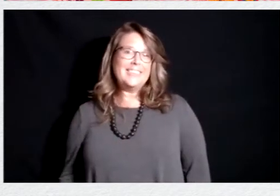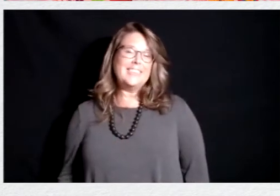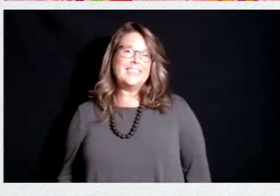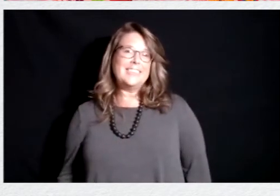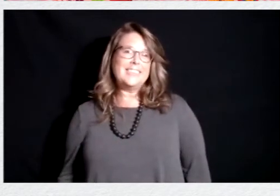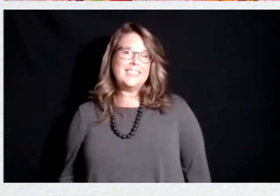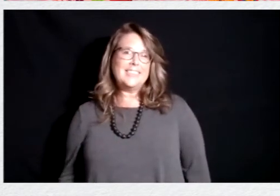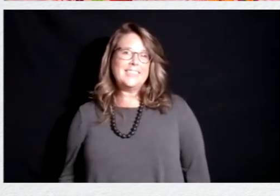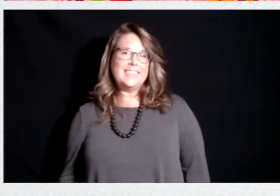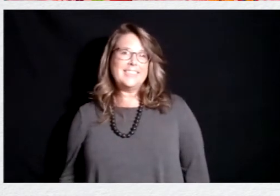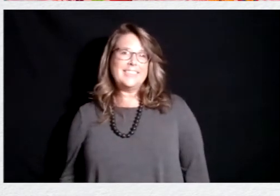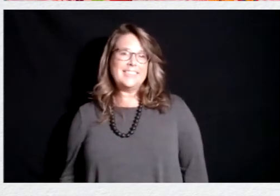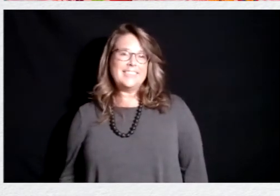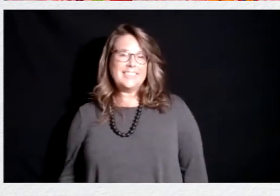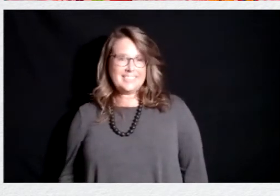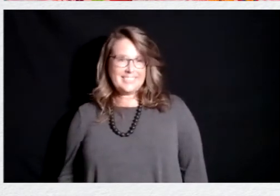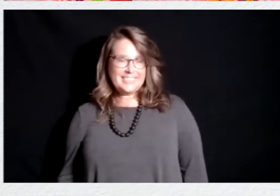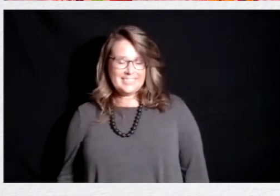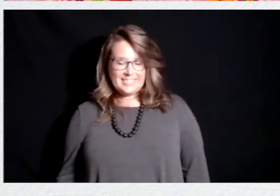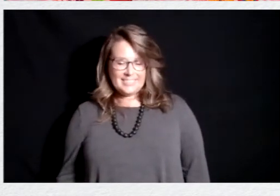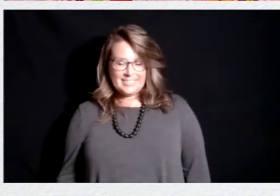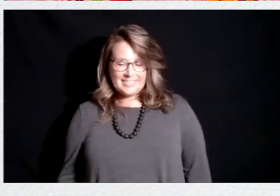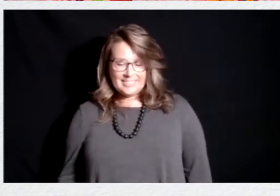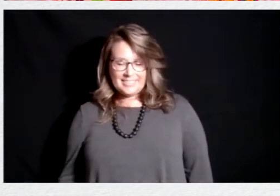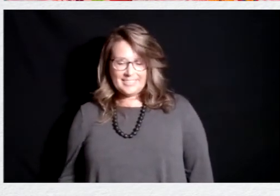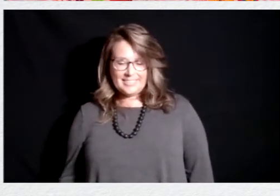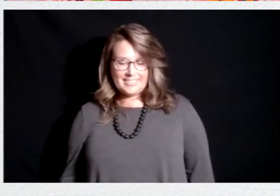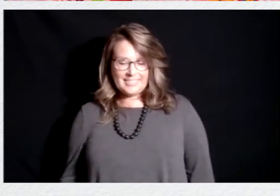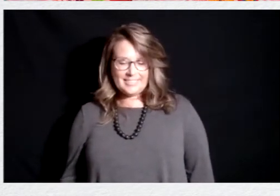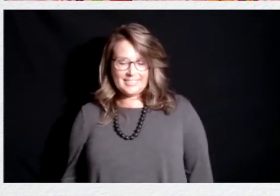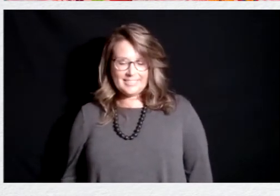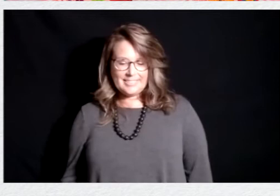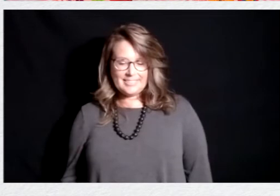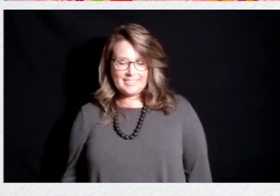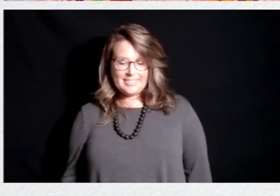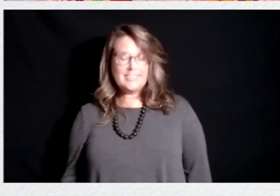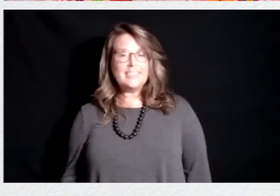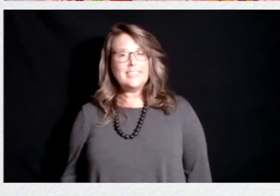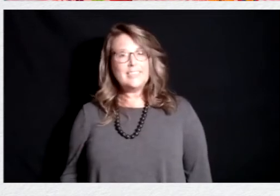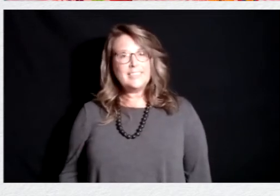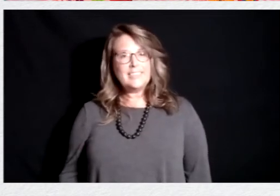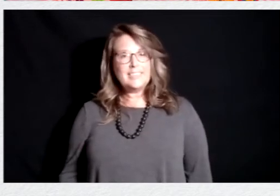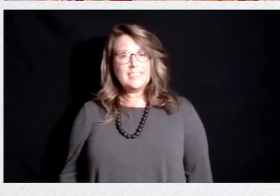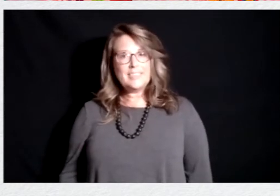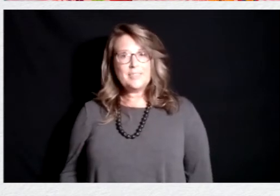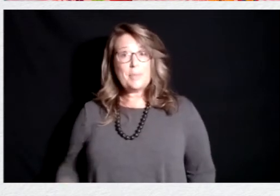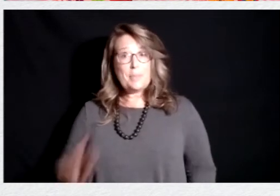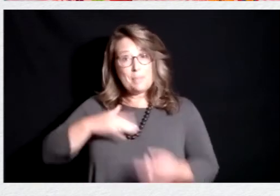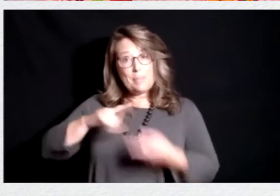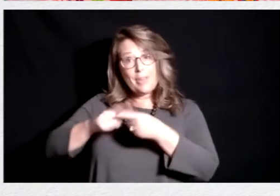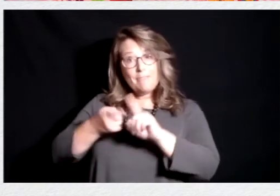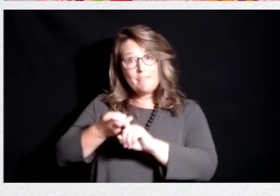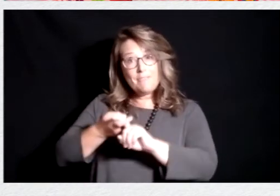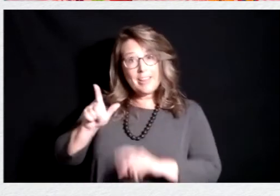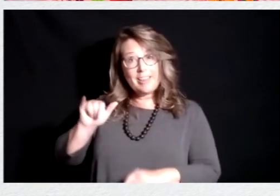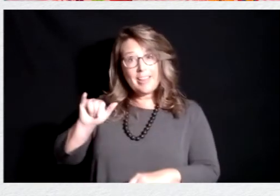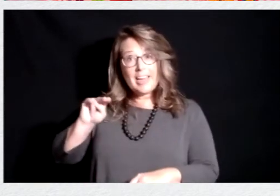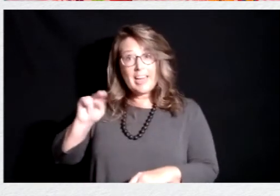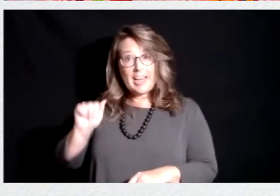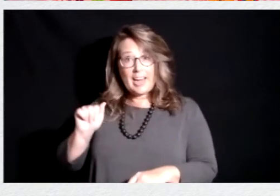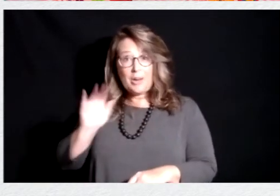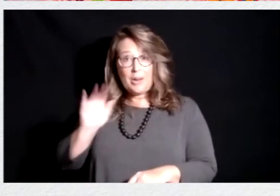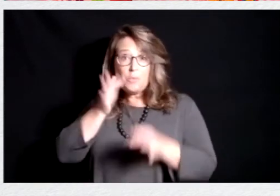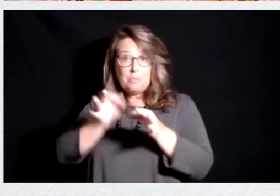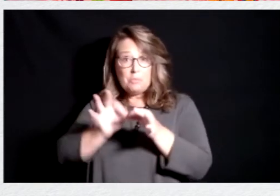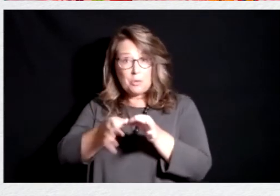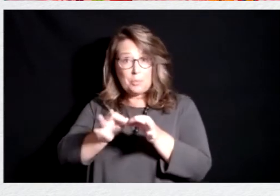cuentos del Museo Frist. Mi nombre es Sam, y le leeré la historia del día de hoy. This is my friend Lena. She will be interpreting the story